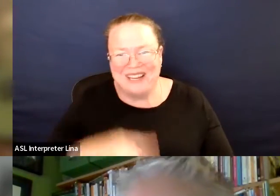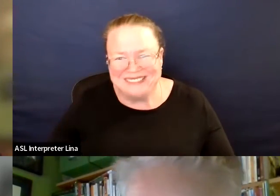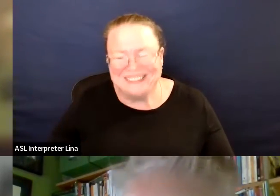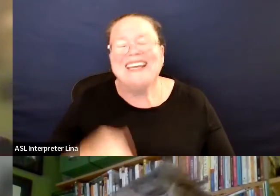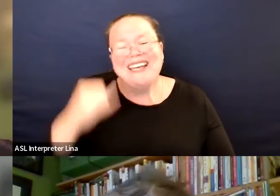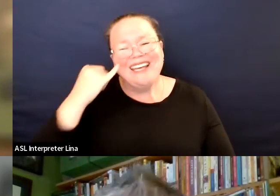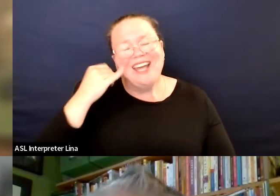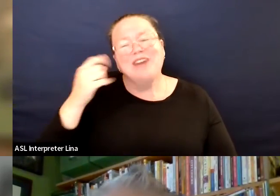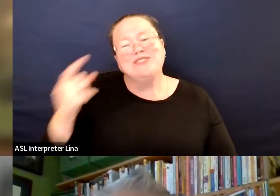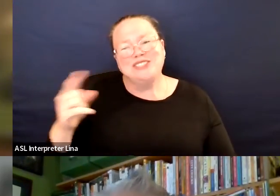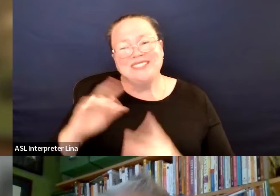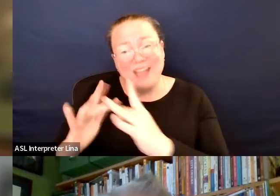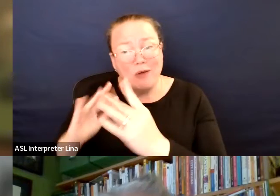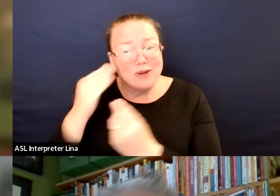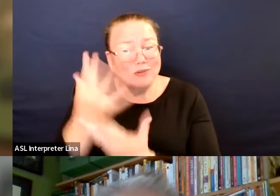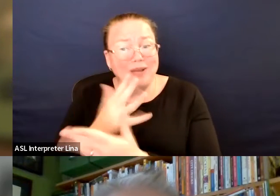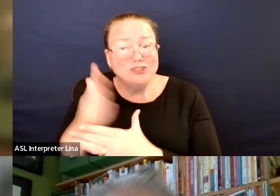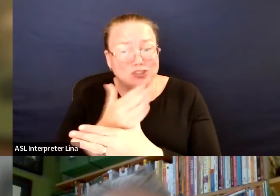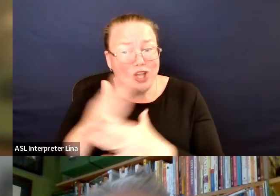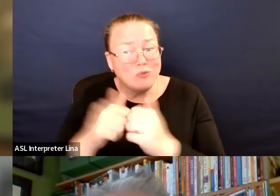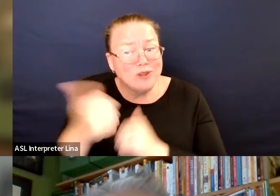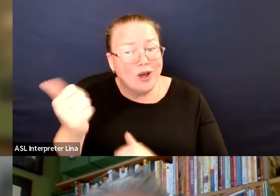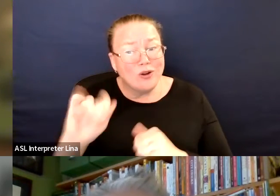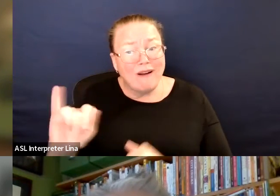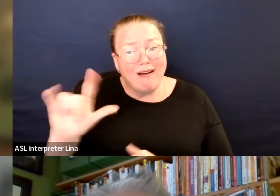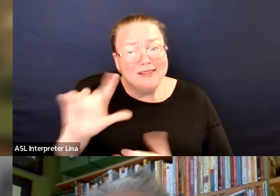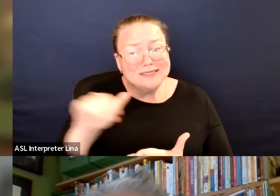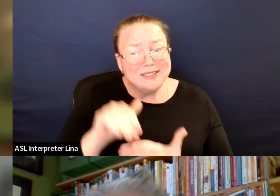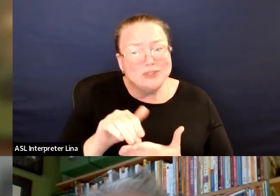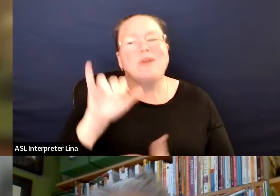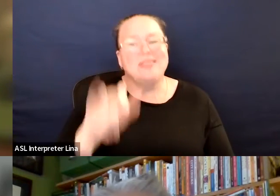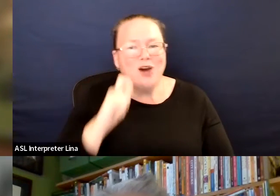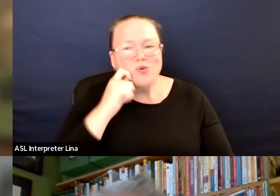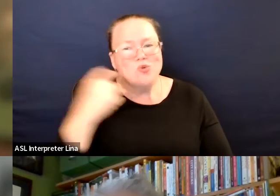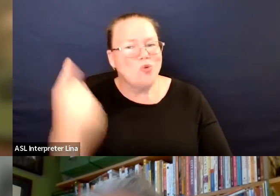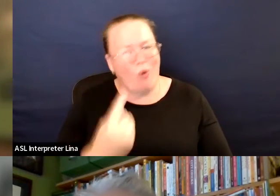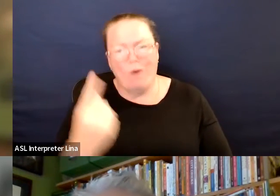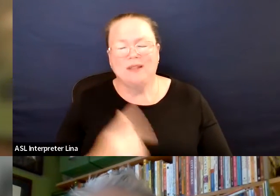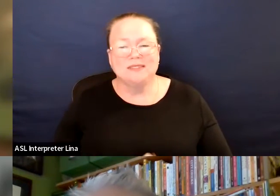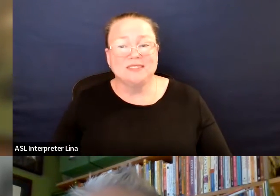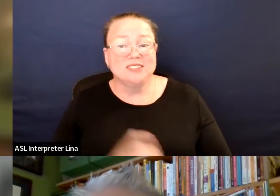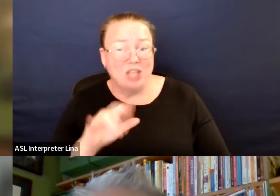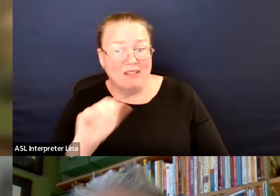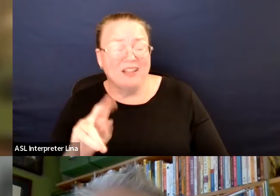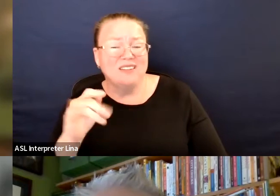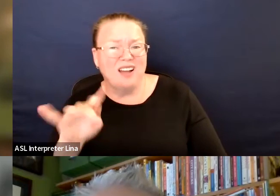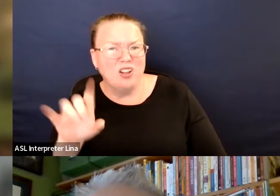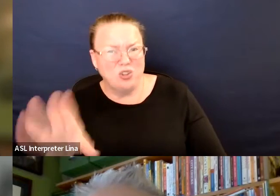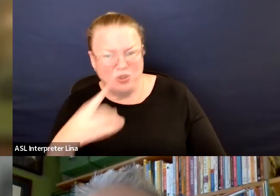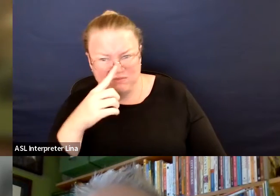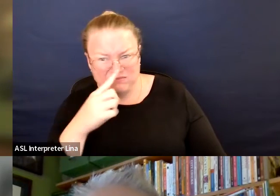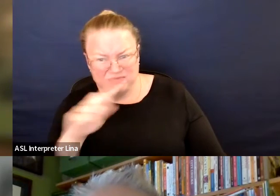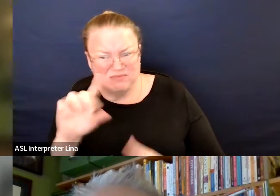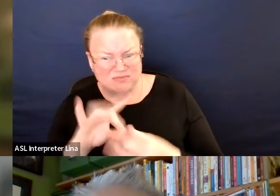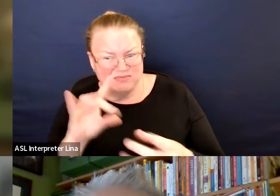she's networking and sharing information with other IL centers, that's always a cool thing. This is Shaylin. Kyle, could you repeat that one more